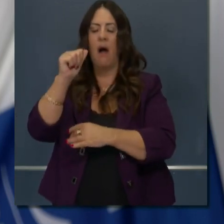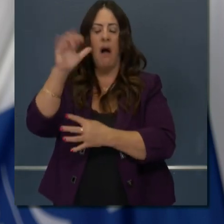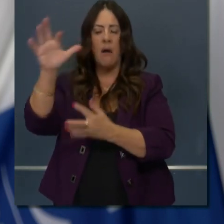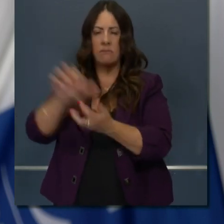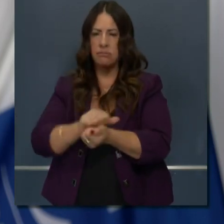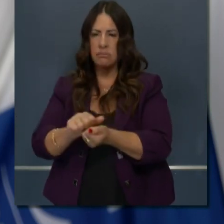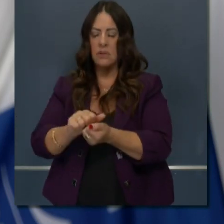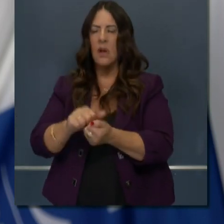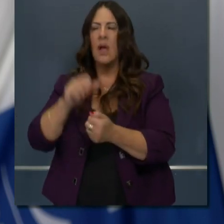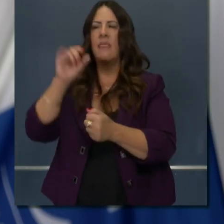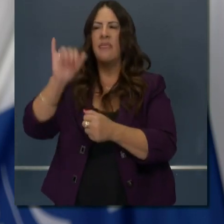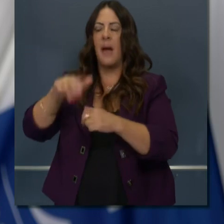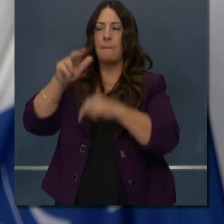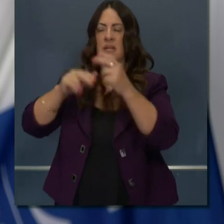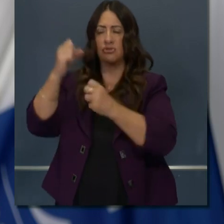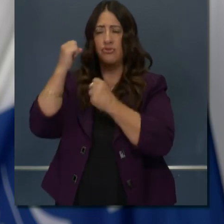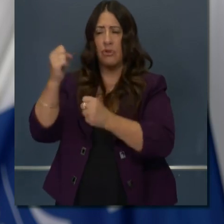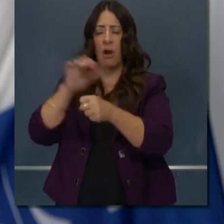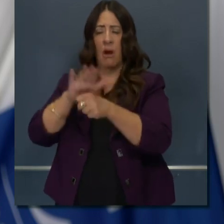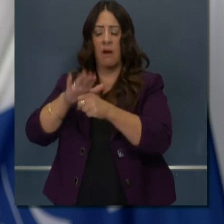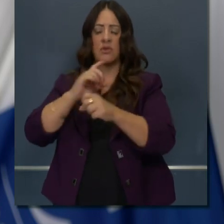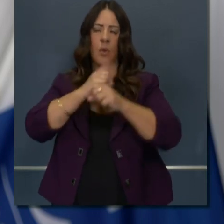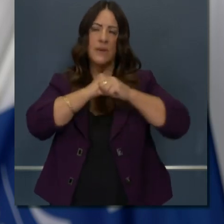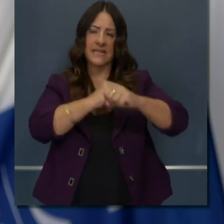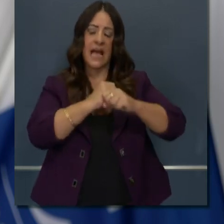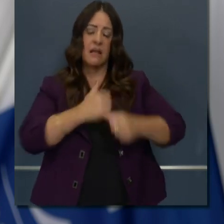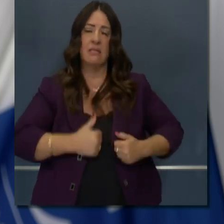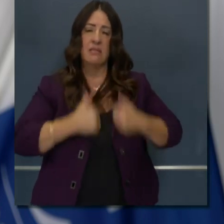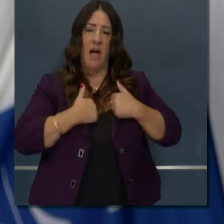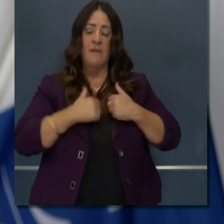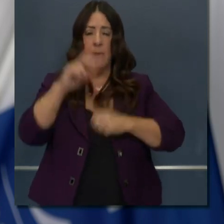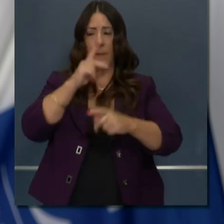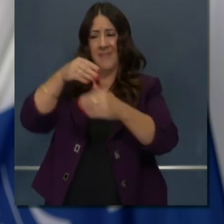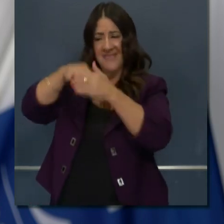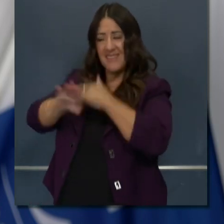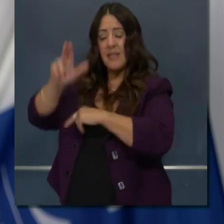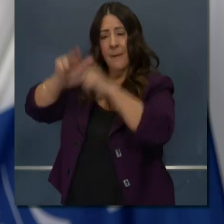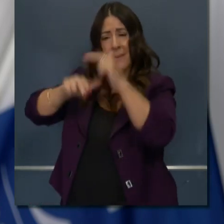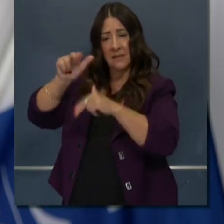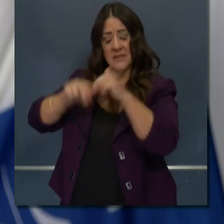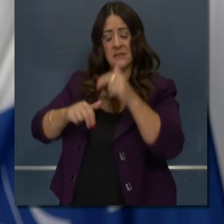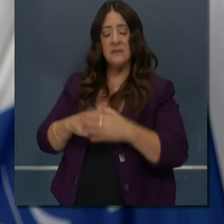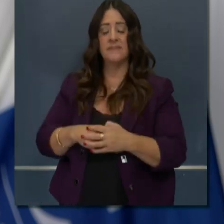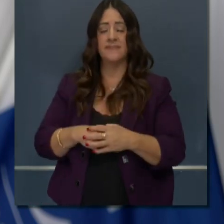save lives, and really where we're headed is to have buildings that are